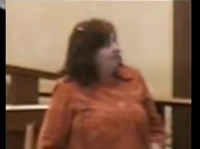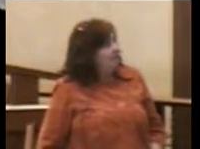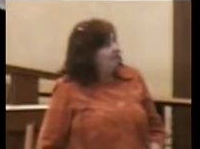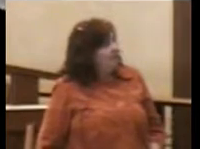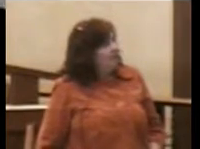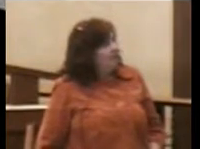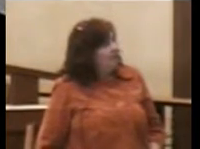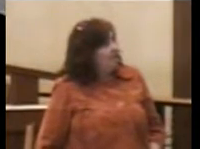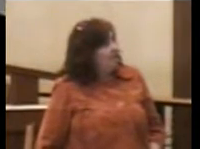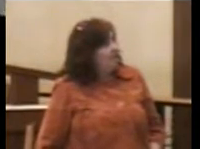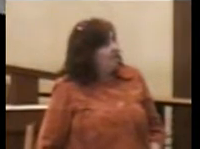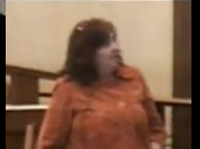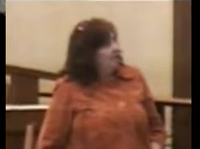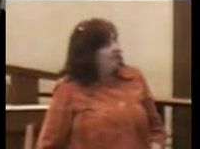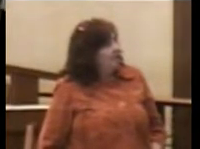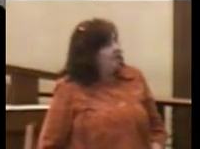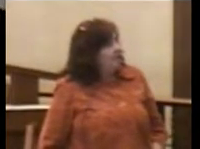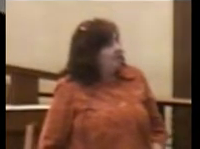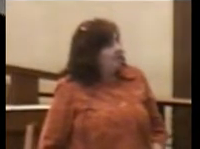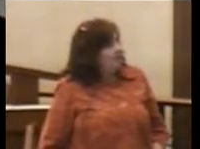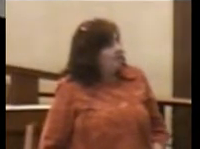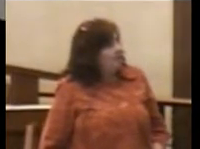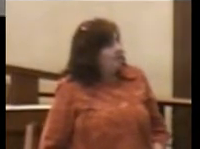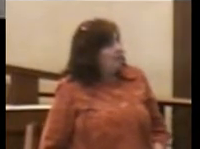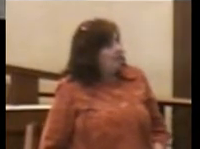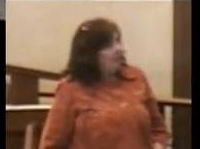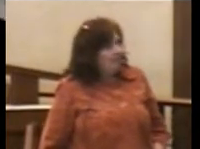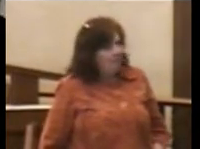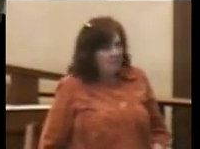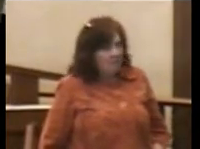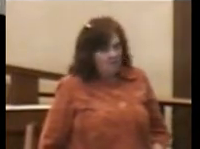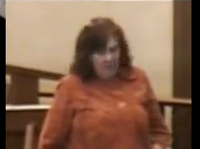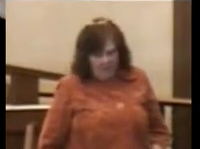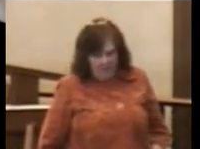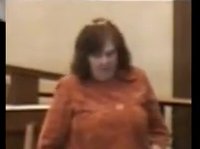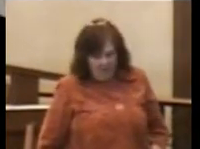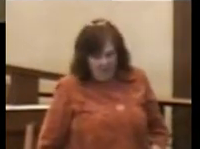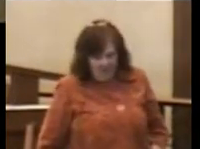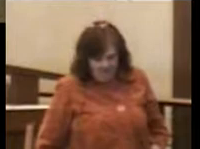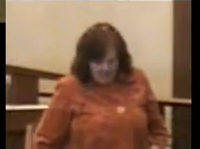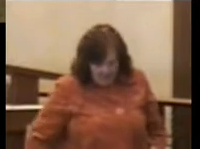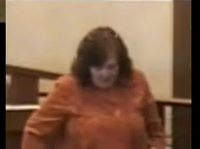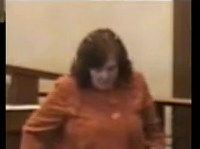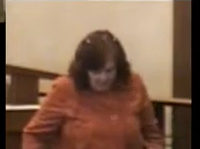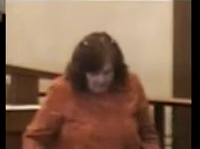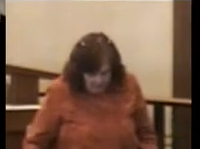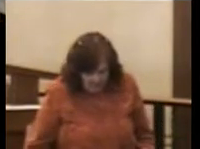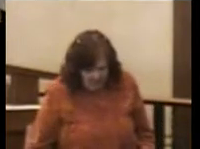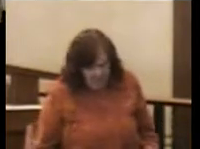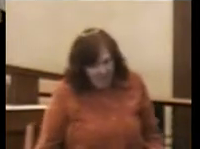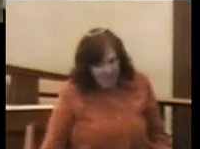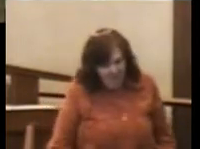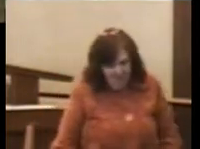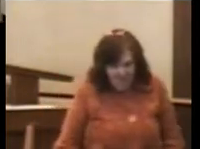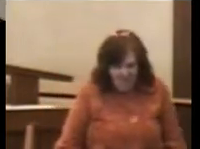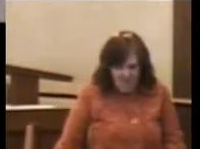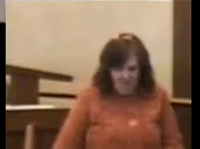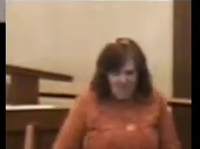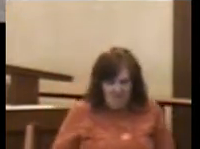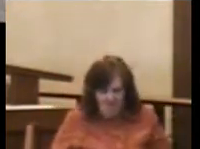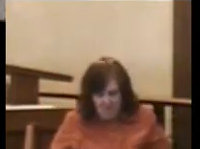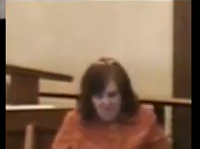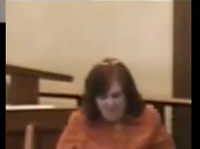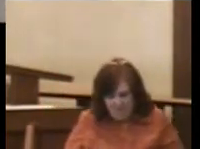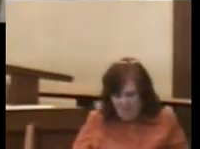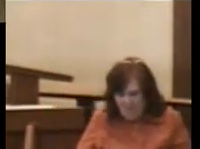the hungry in Olmsted County. Pasta and the sauce is our specialty here at Bethelios. At Bethelios, we